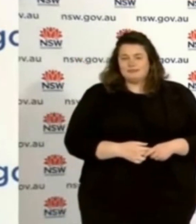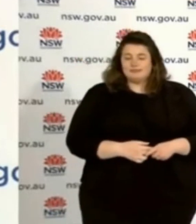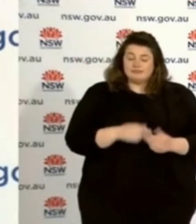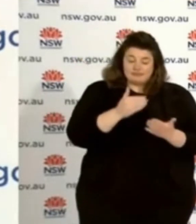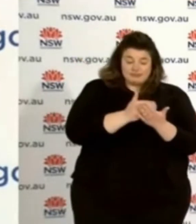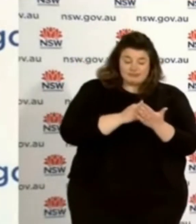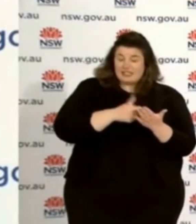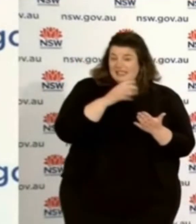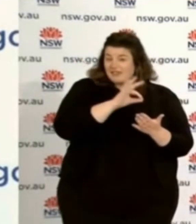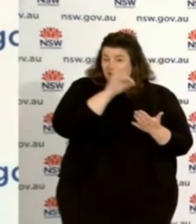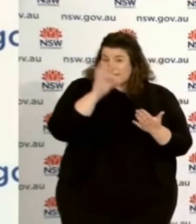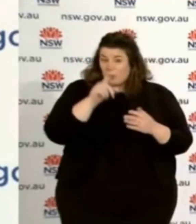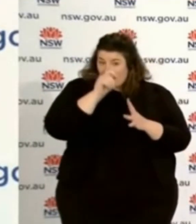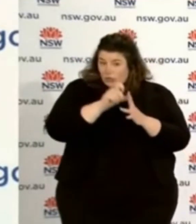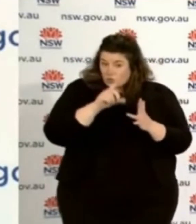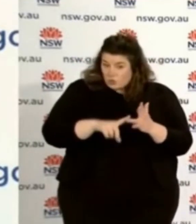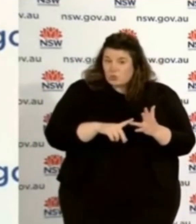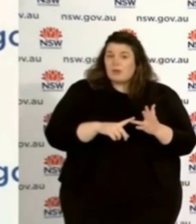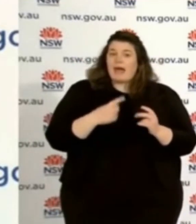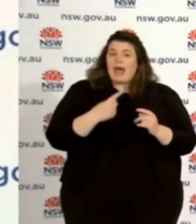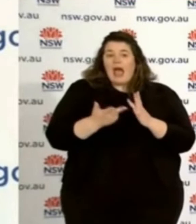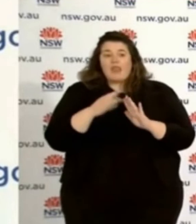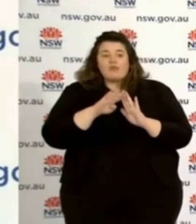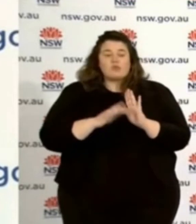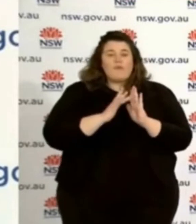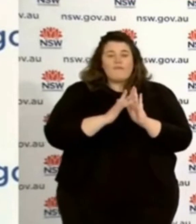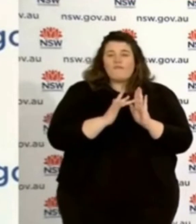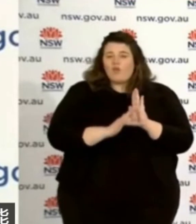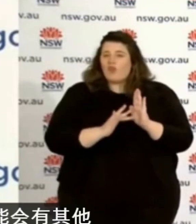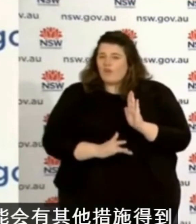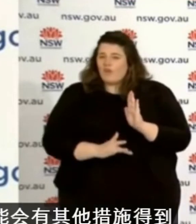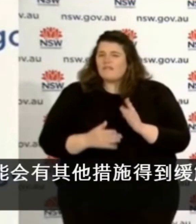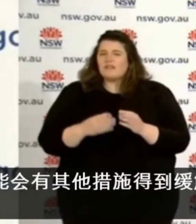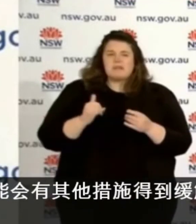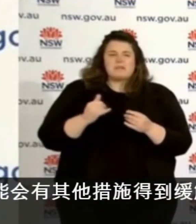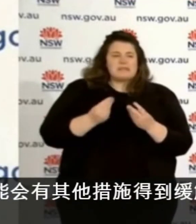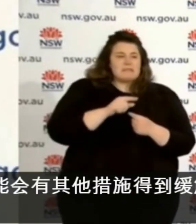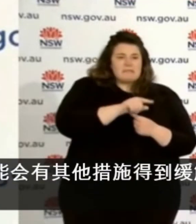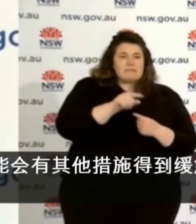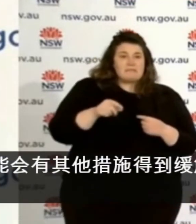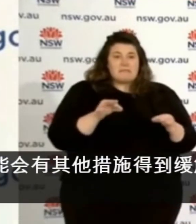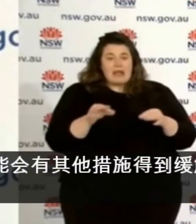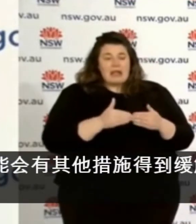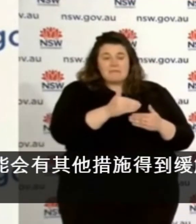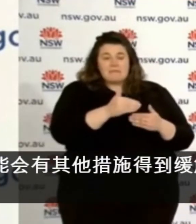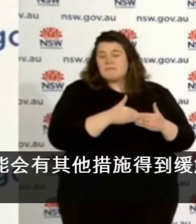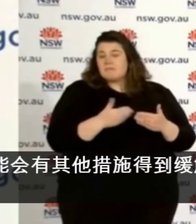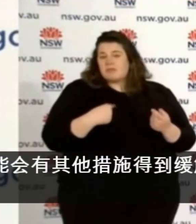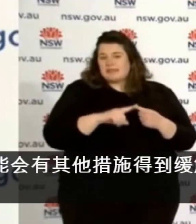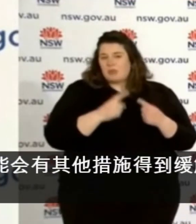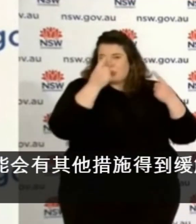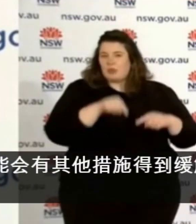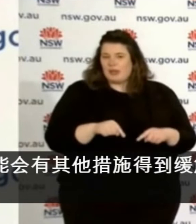70% double dose, but there could be other measures which will be eased before then if things go the way we think they will. But as you